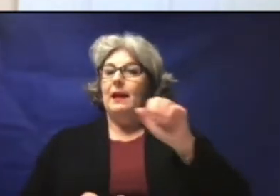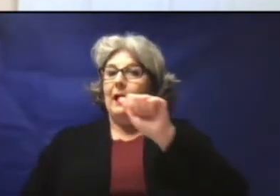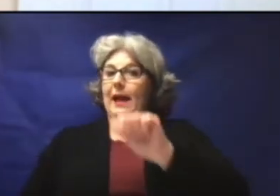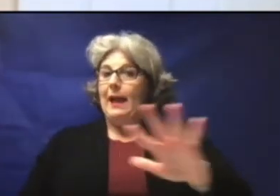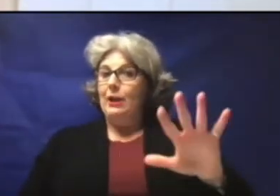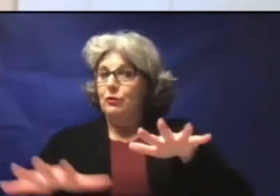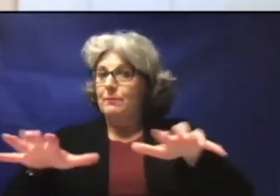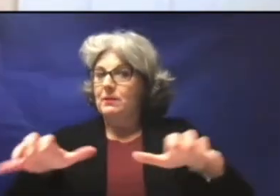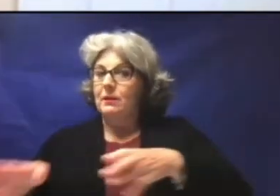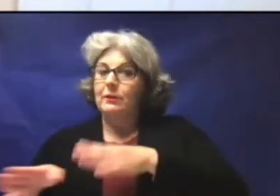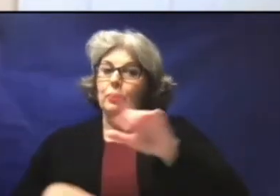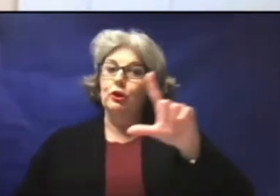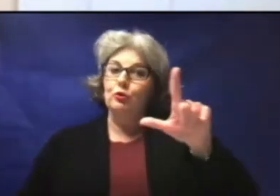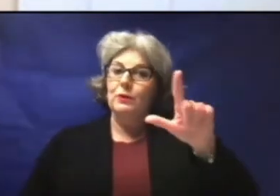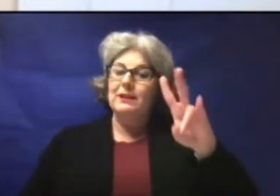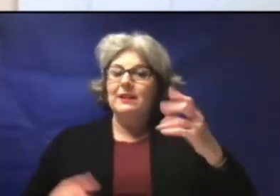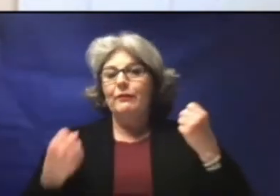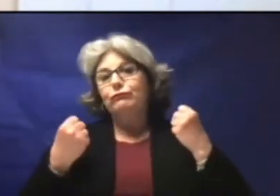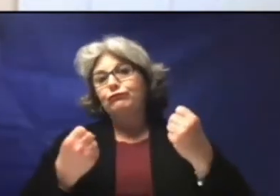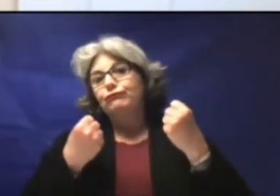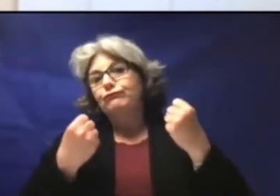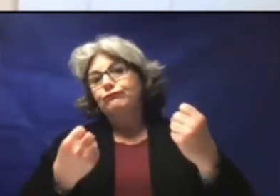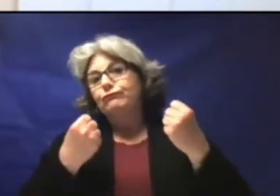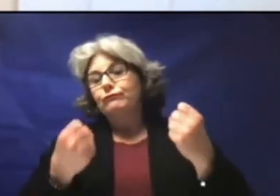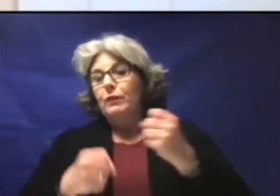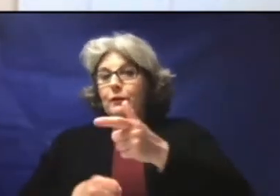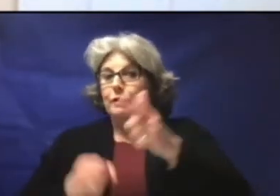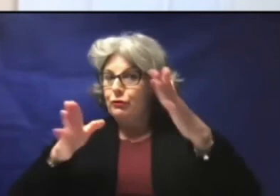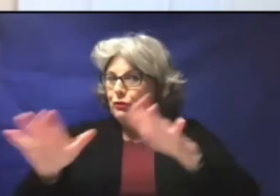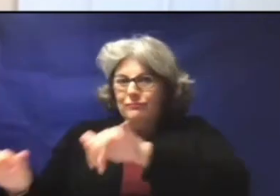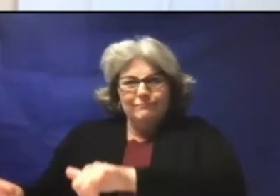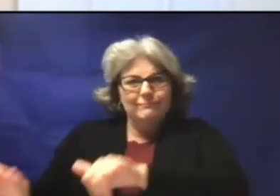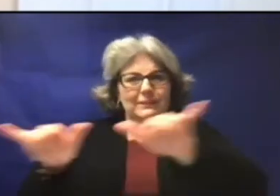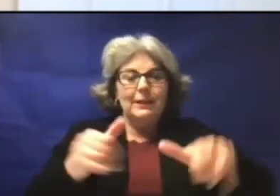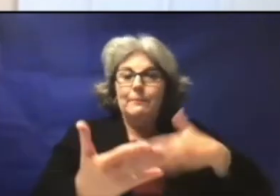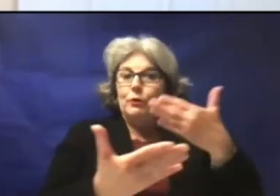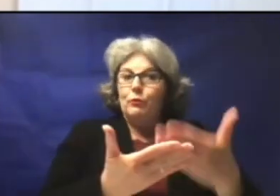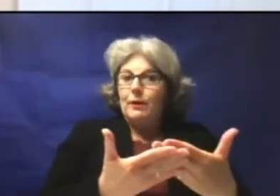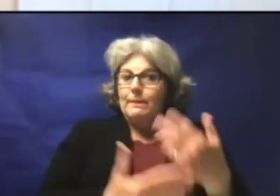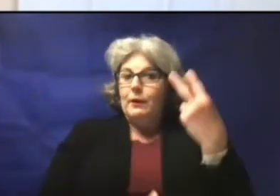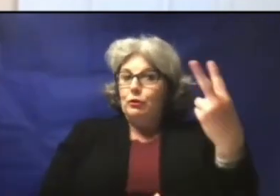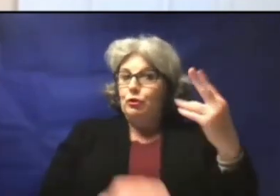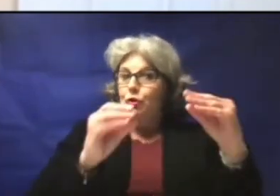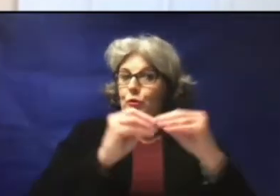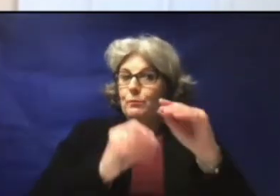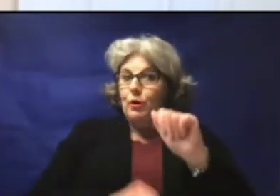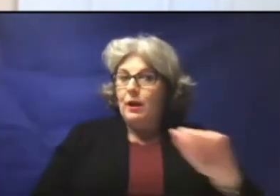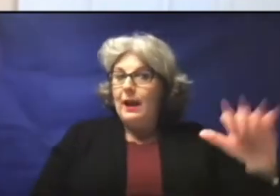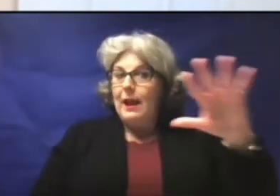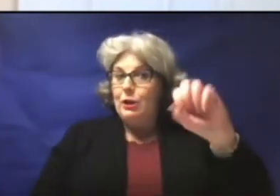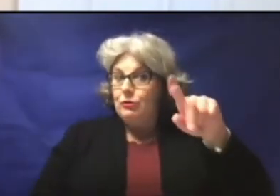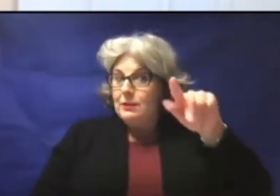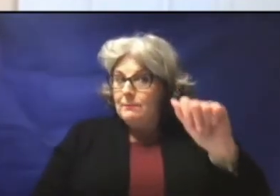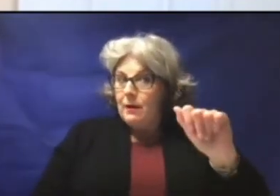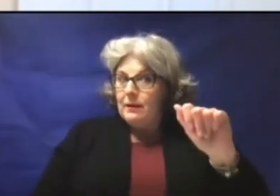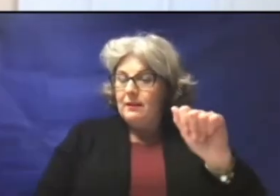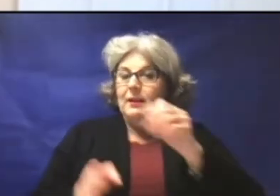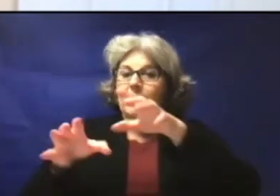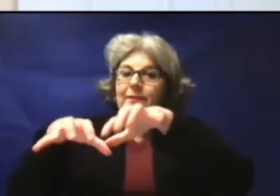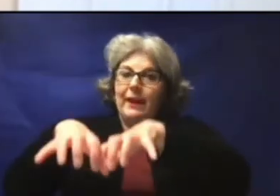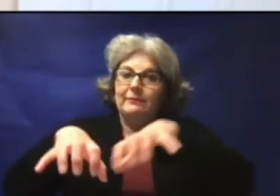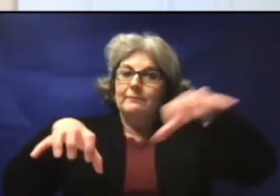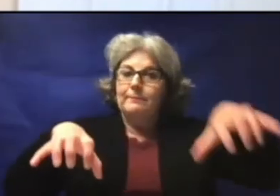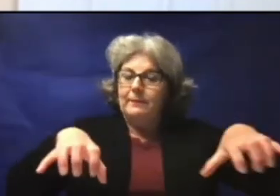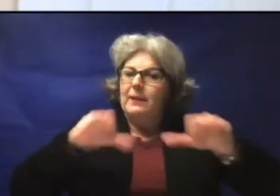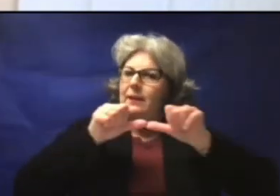then drove 27 miles, as the shooter did, until we arrived at 2 more Asian spas that were next to each other, where